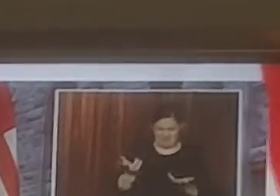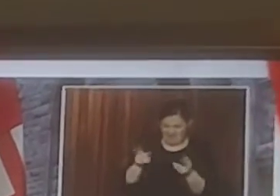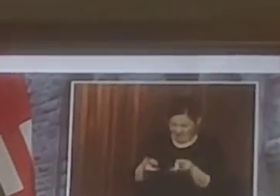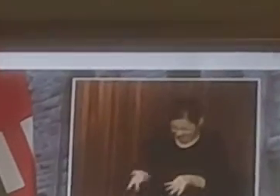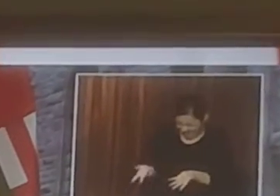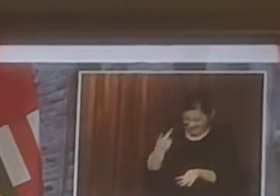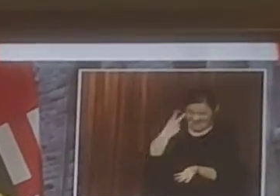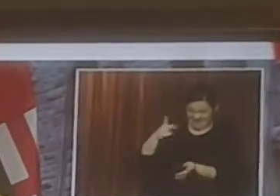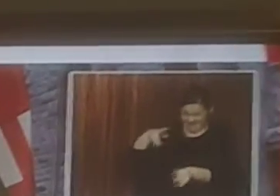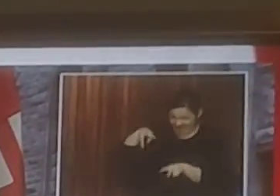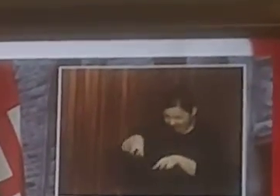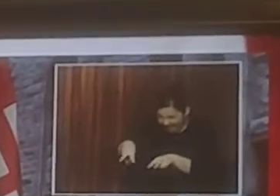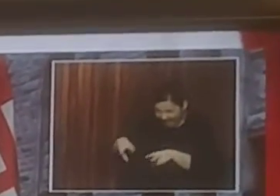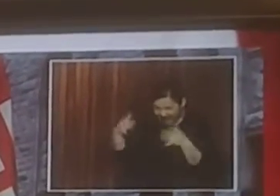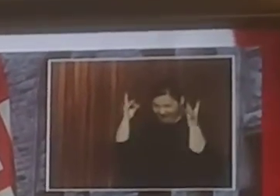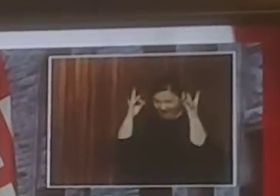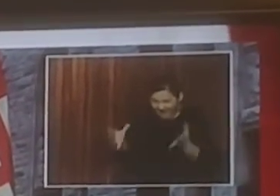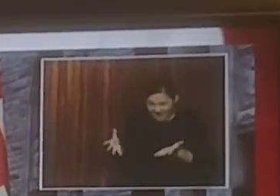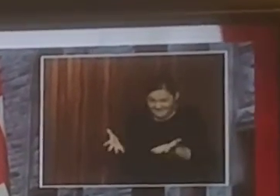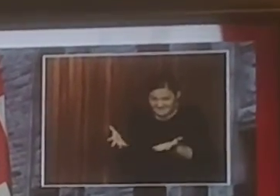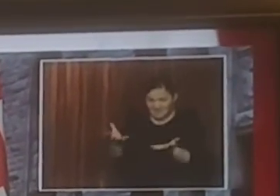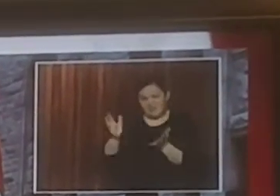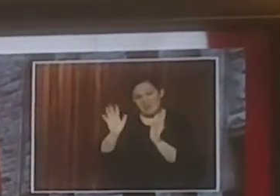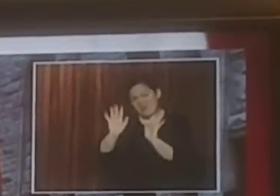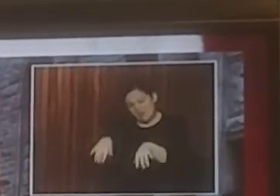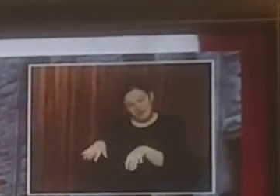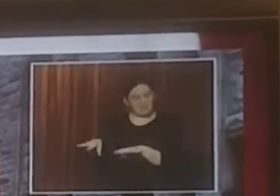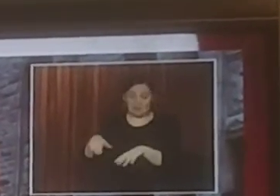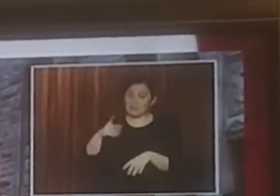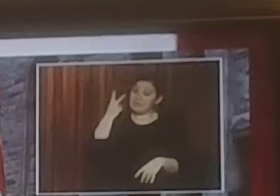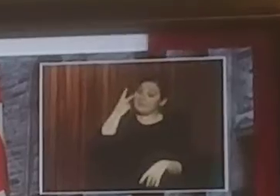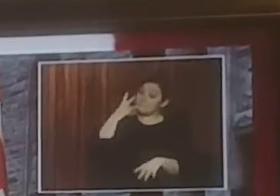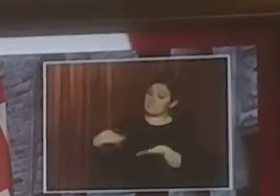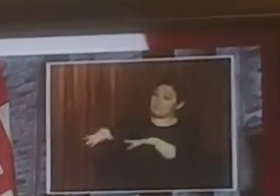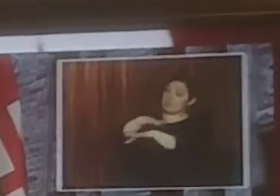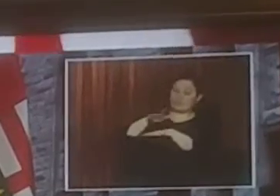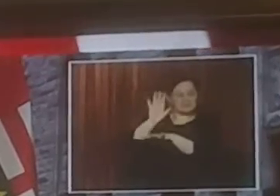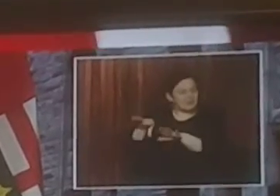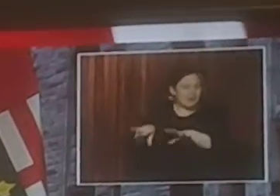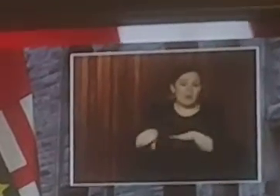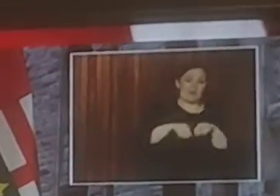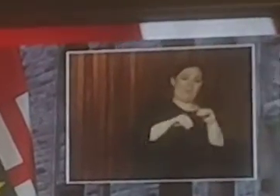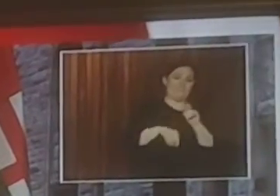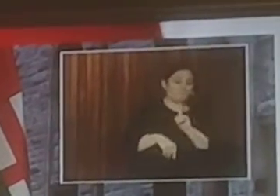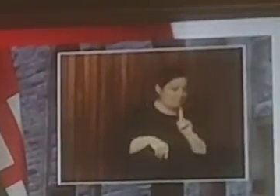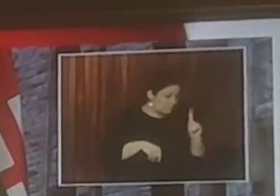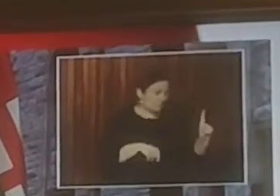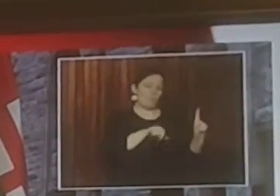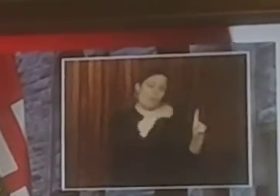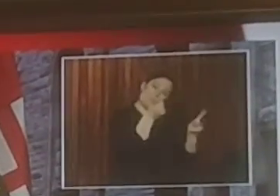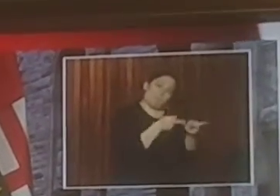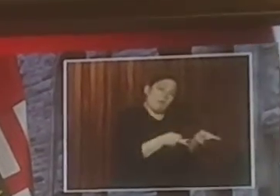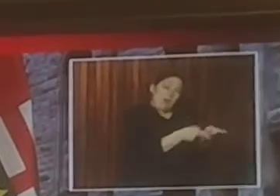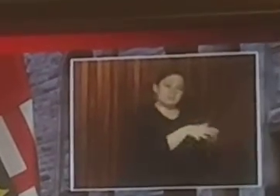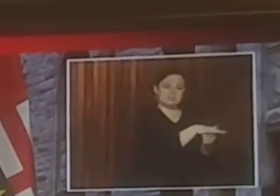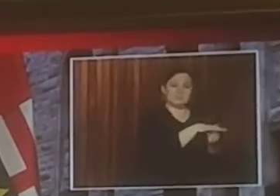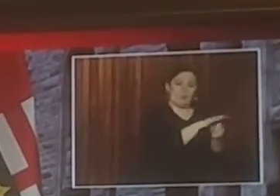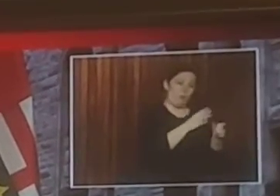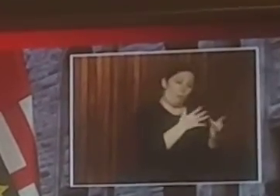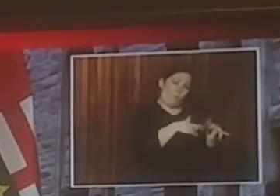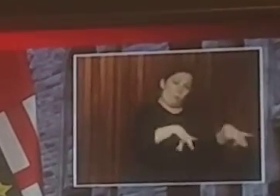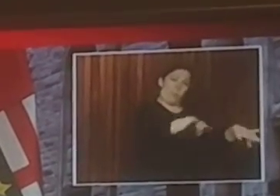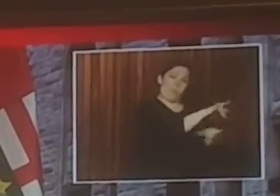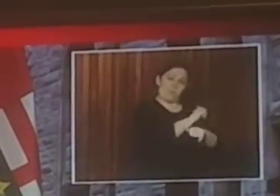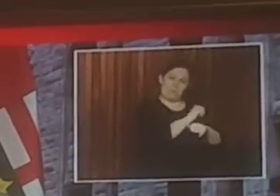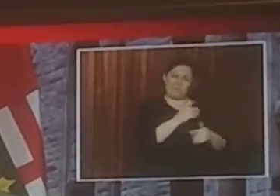and go somewhere else. And so you can do that, but there are some essential needs you need to follow in that regard. Furthermore, and to the fact